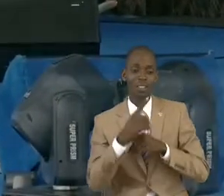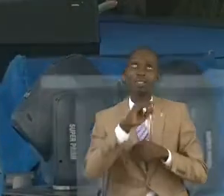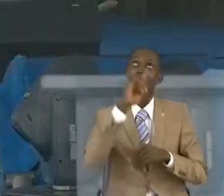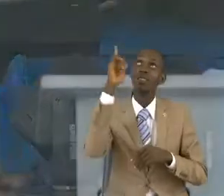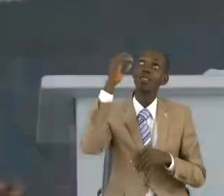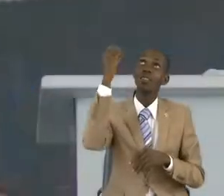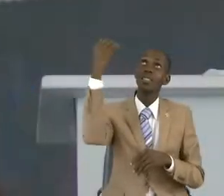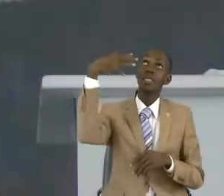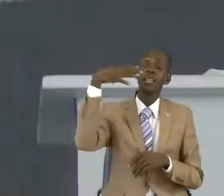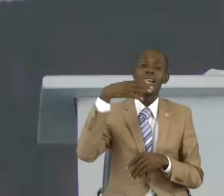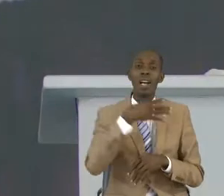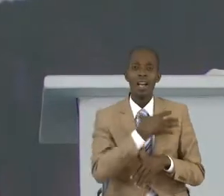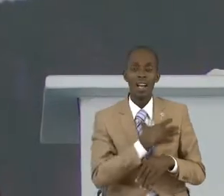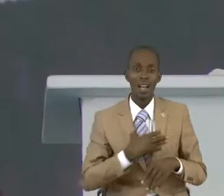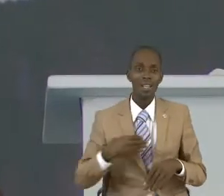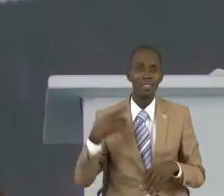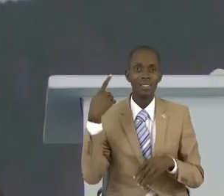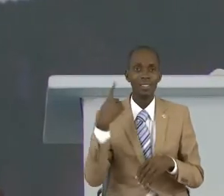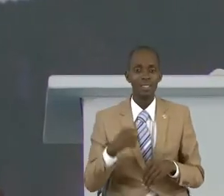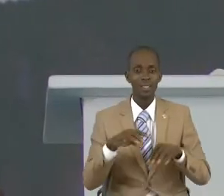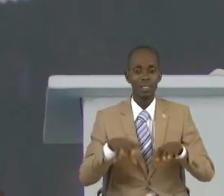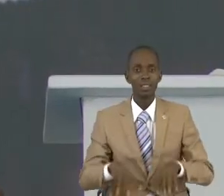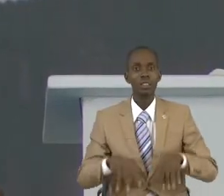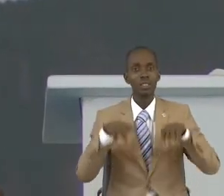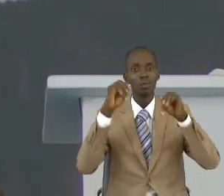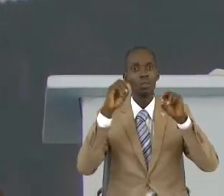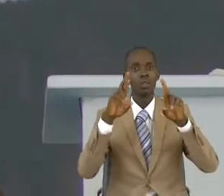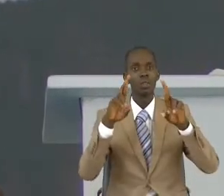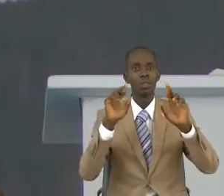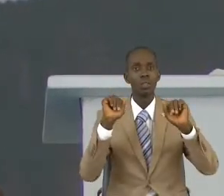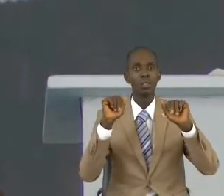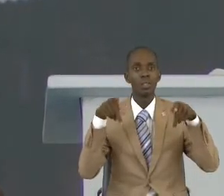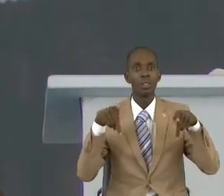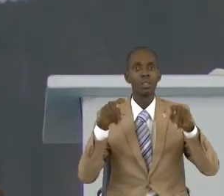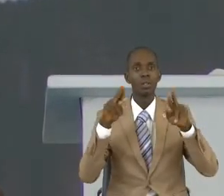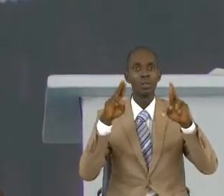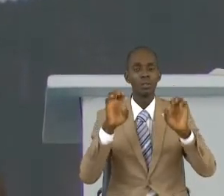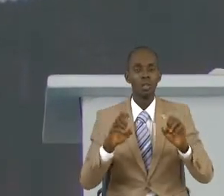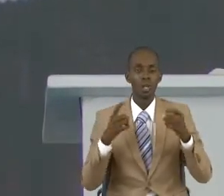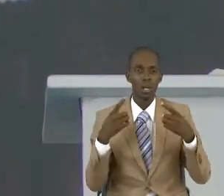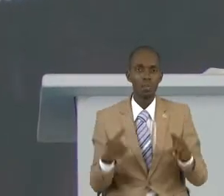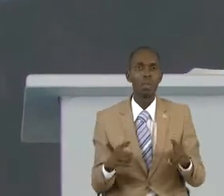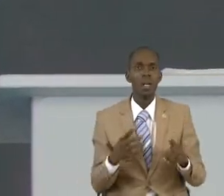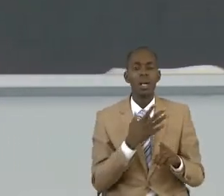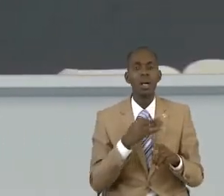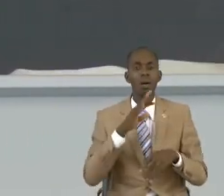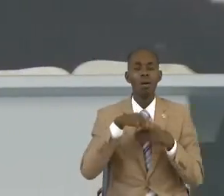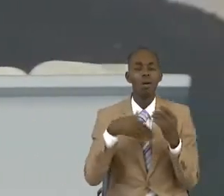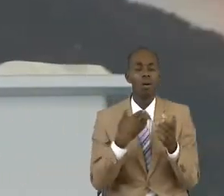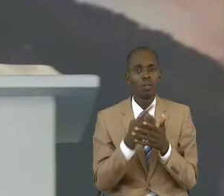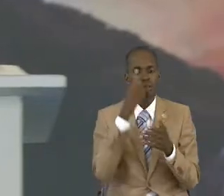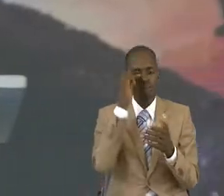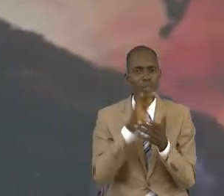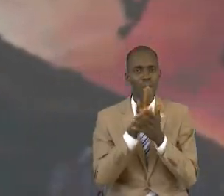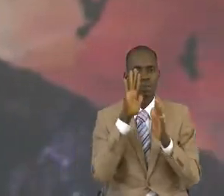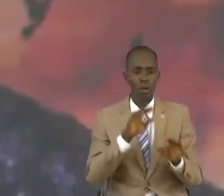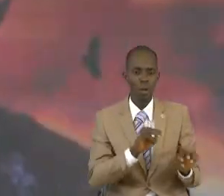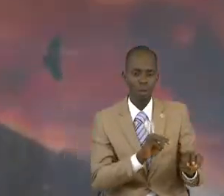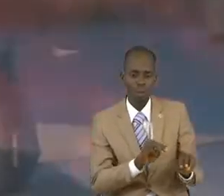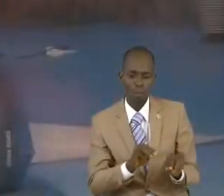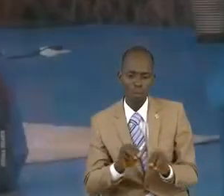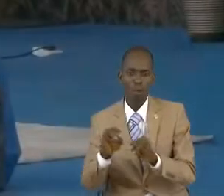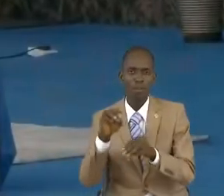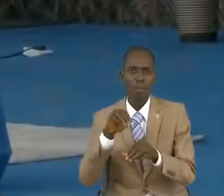rapture happens. And it says, go marching in. And because of infighting with